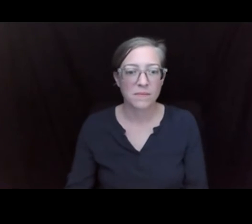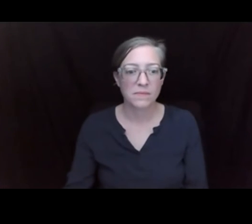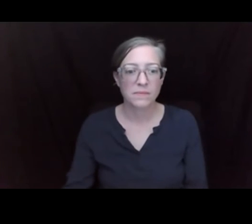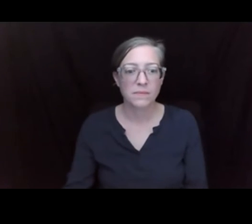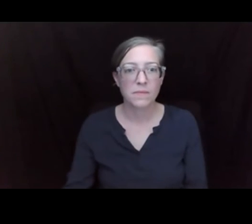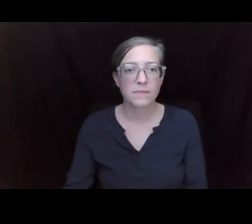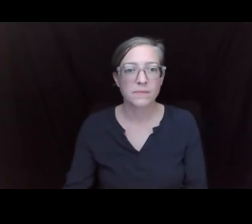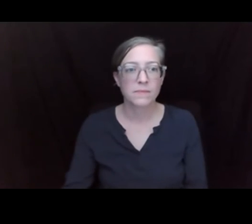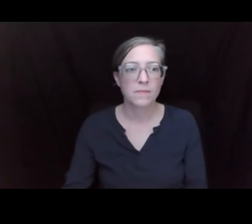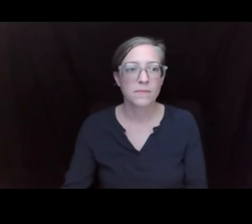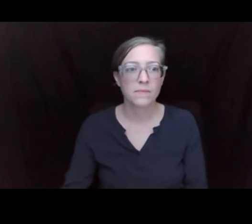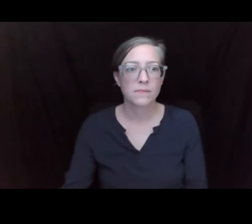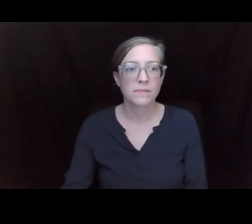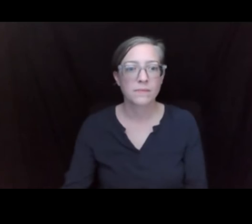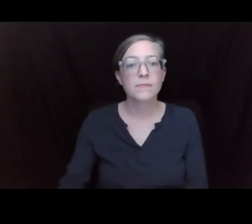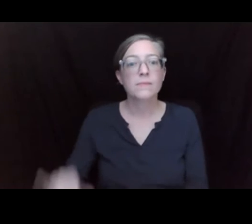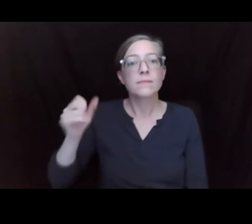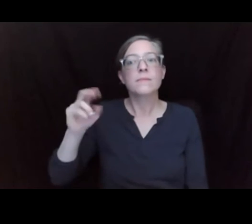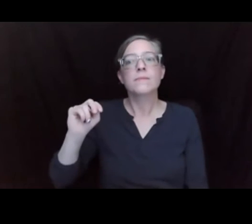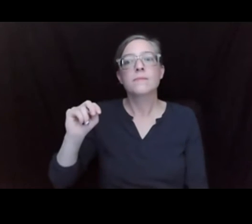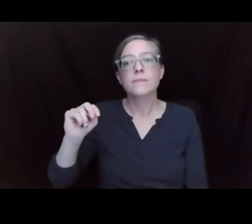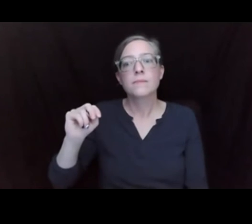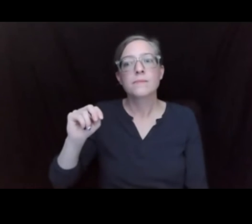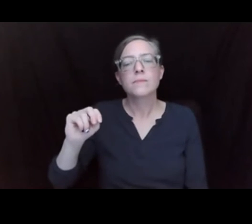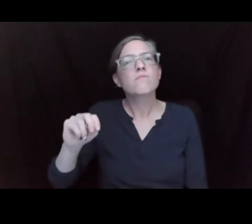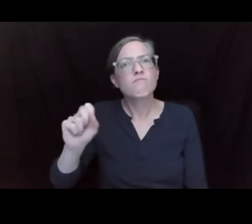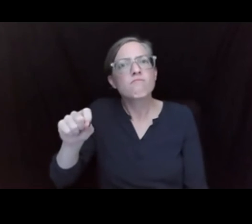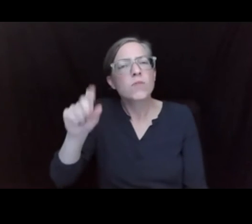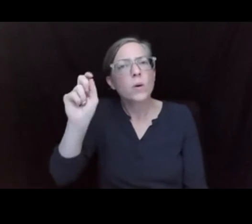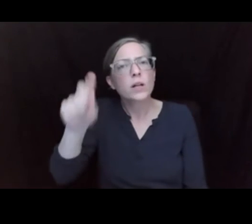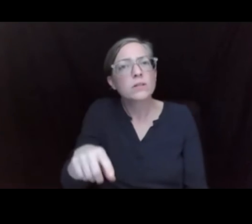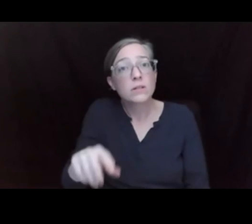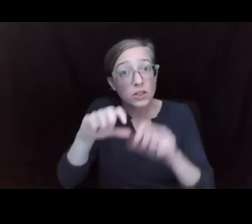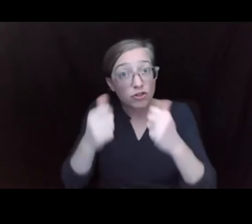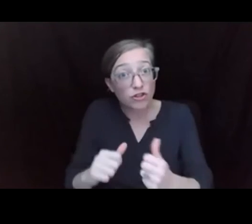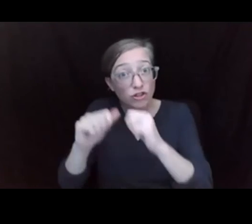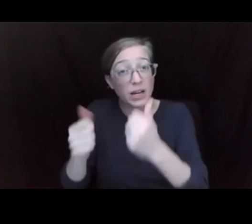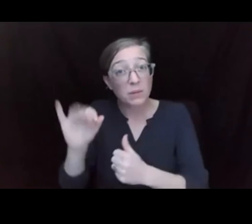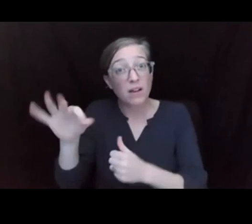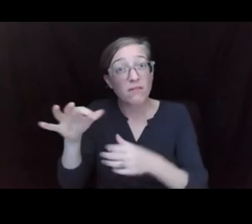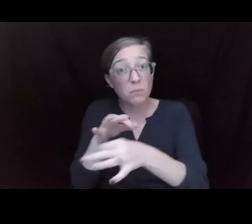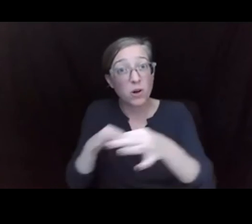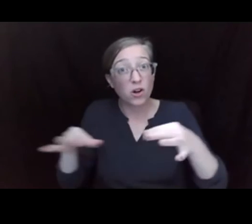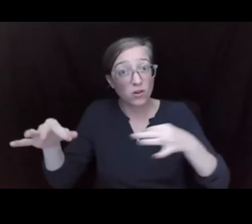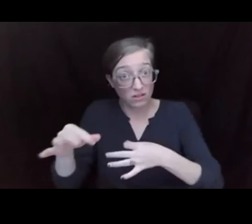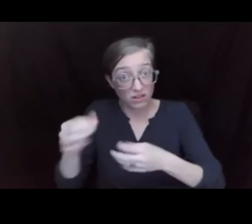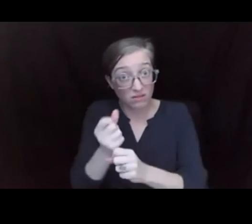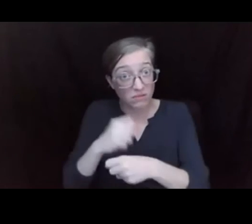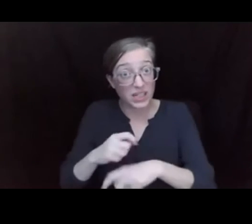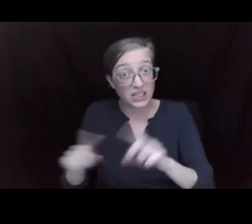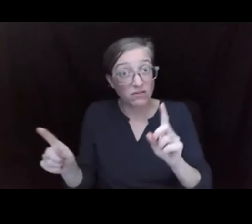I do. Does shape of the particles make a difference? Like anisotropic